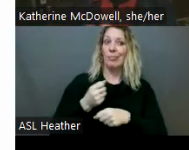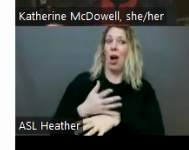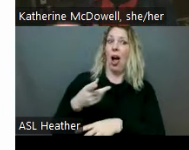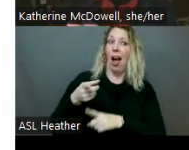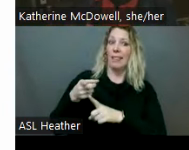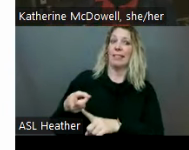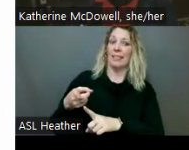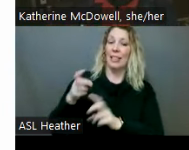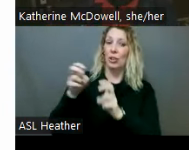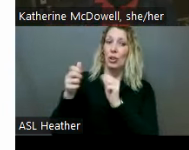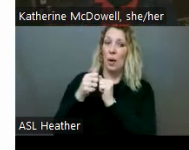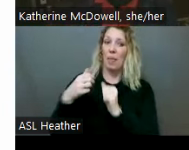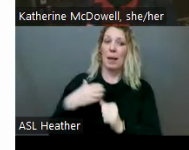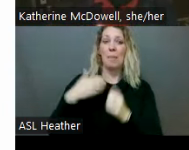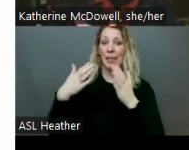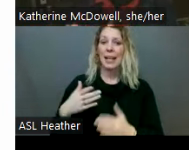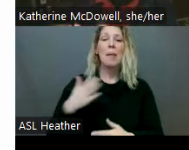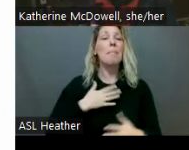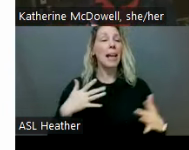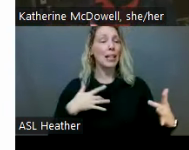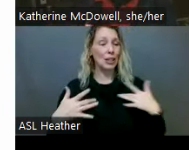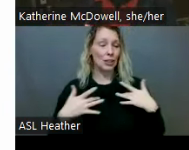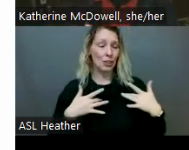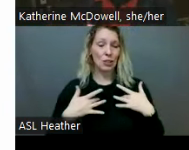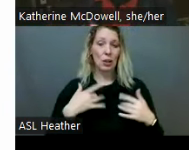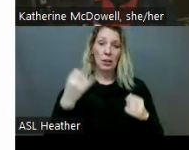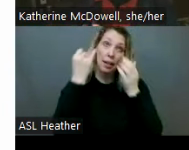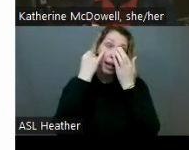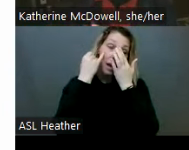up, because of my concern that if the